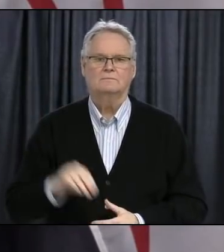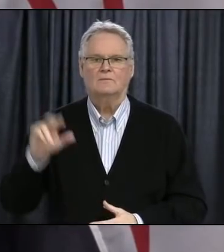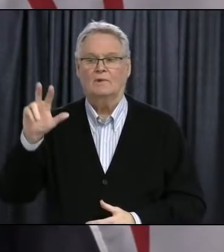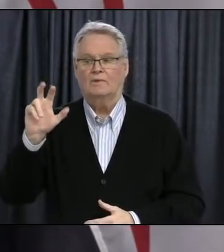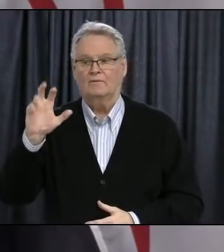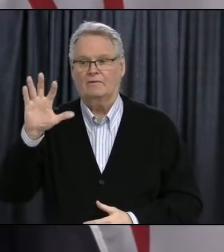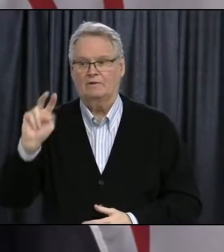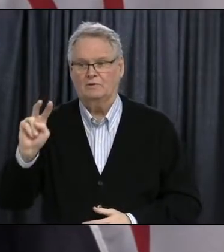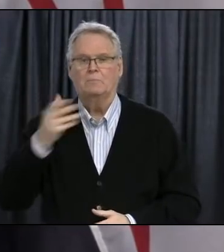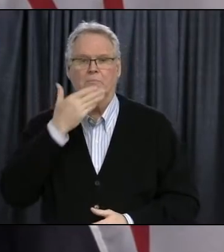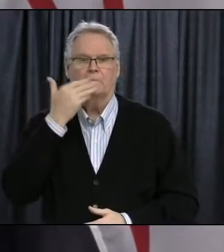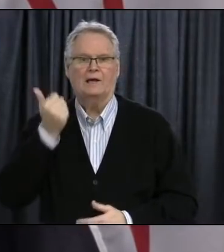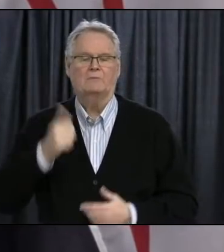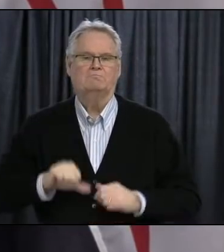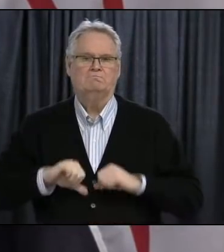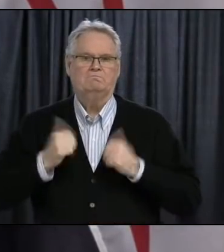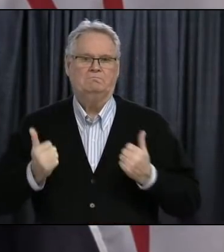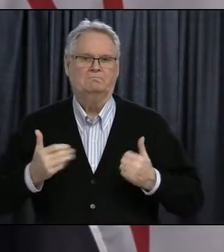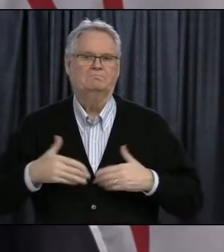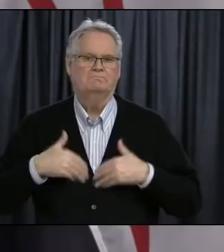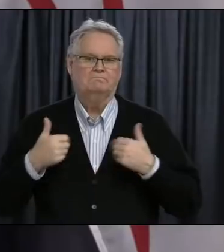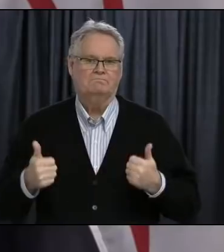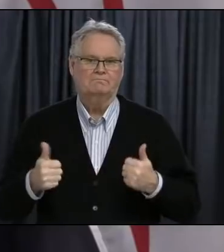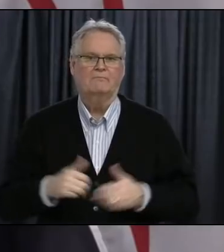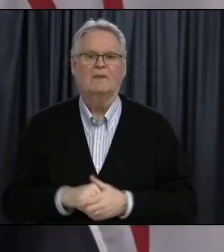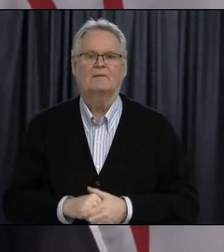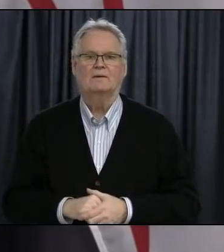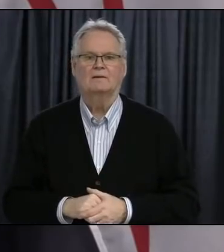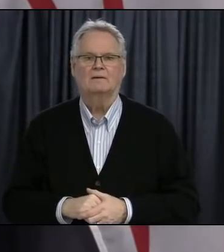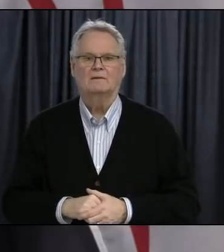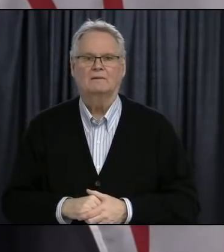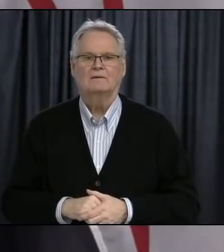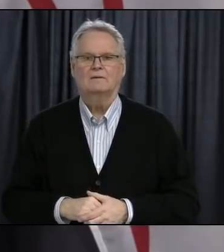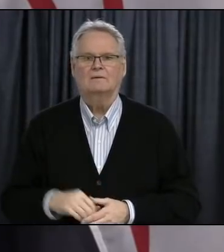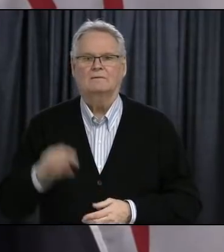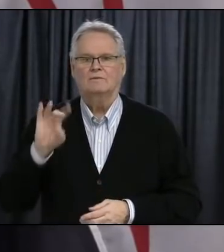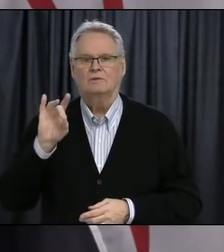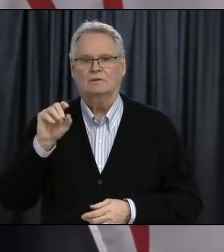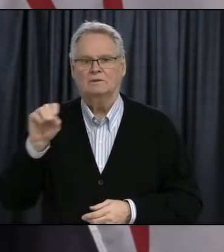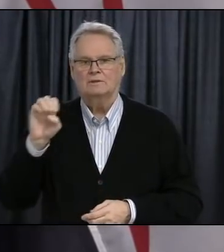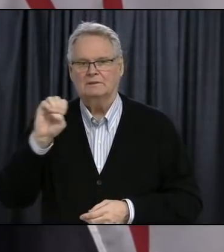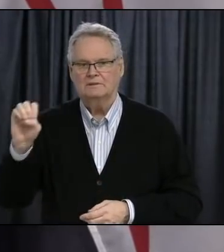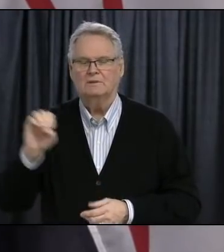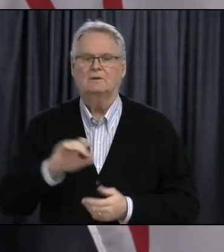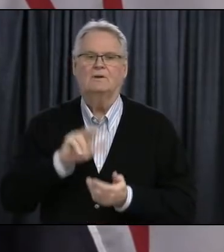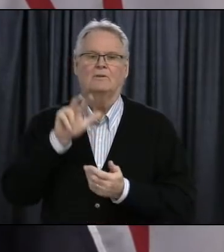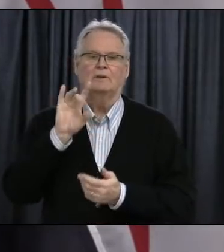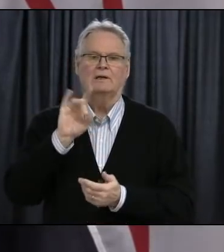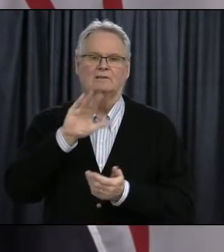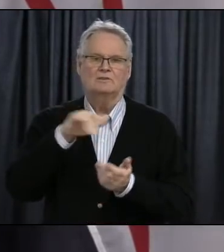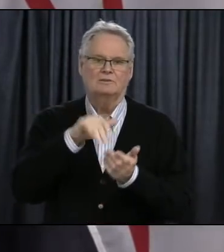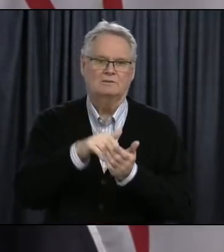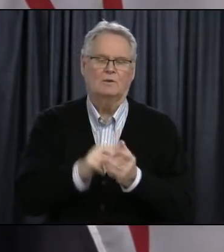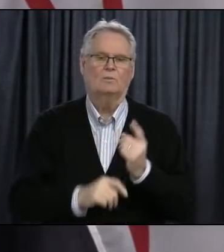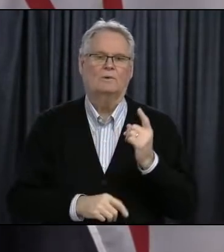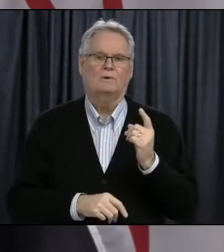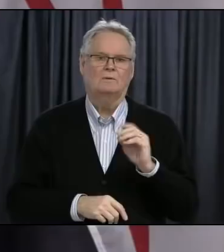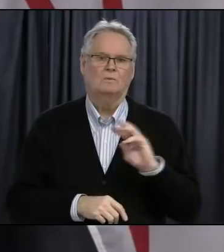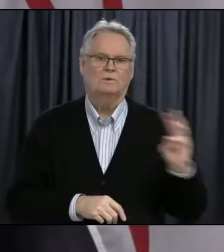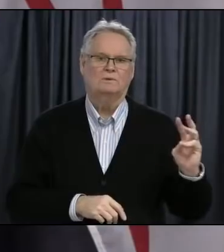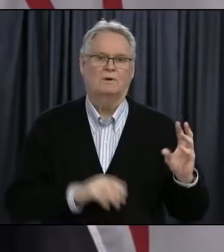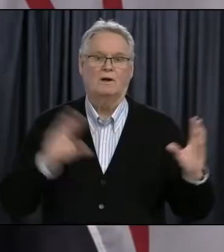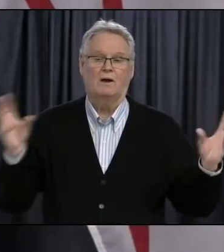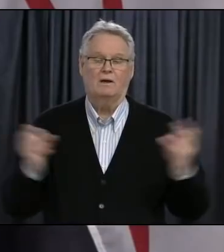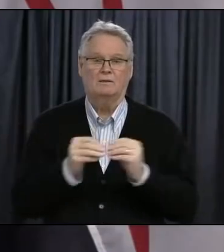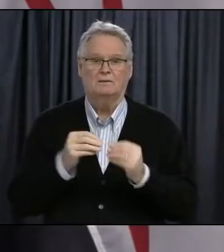Health, 3 in Central Health, 1 in Western Health, leaving 287 active cases in the province. There are no